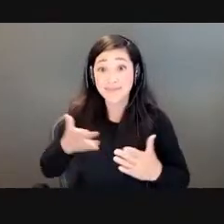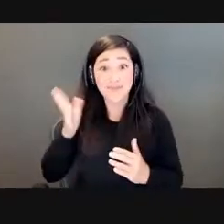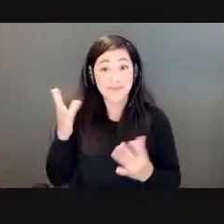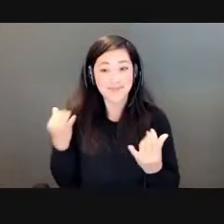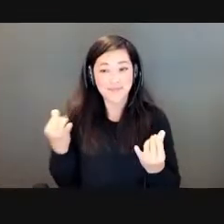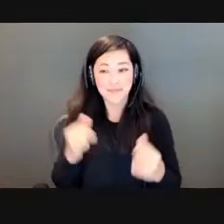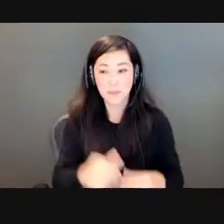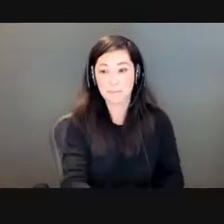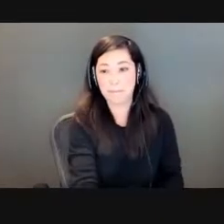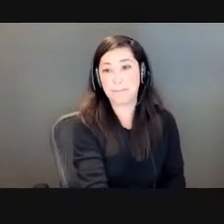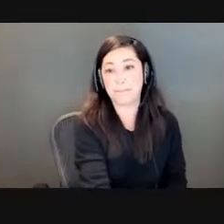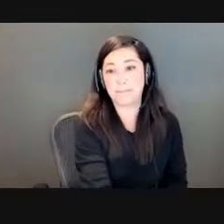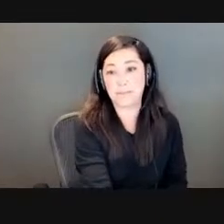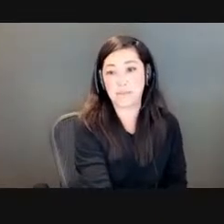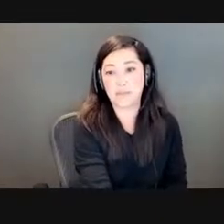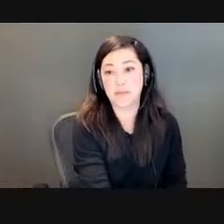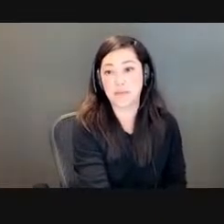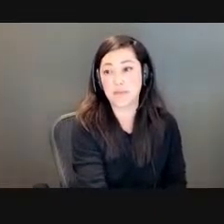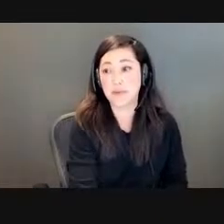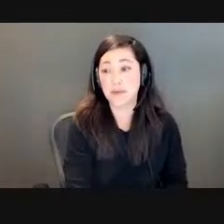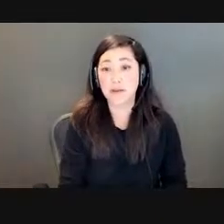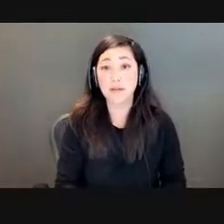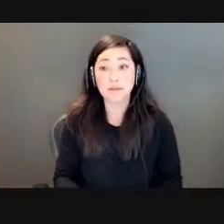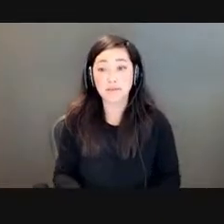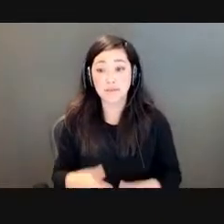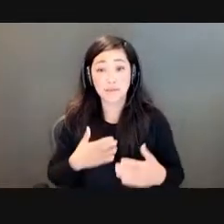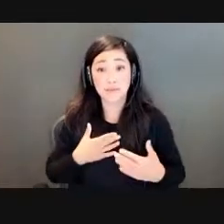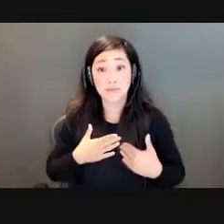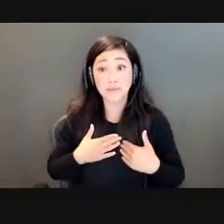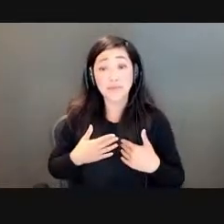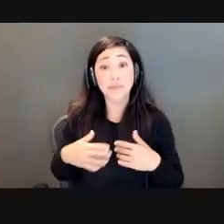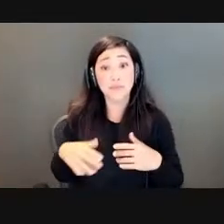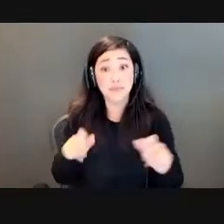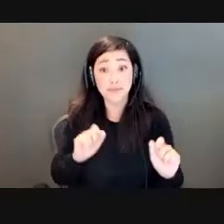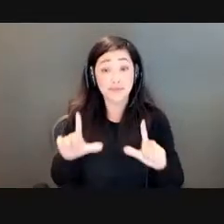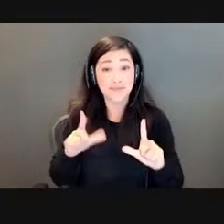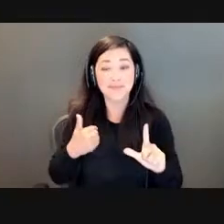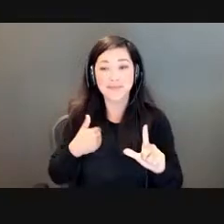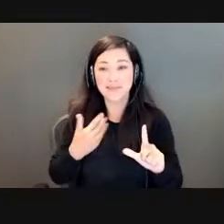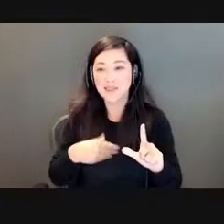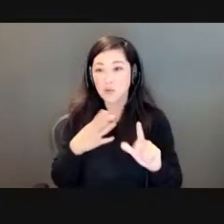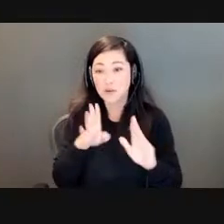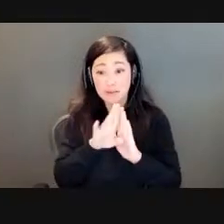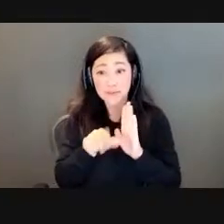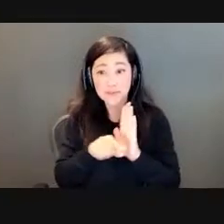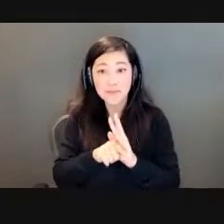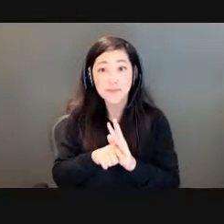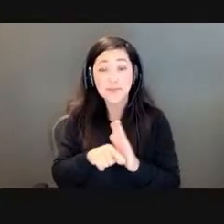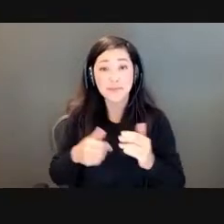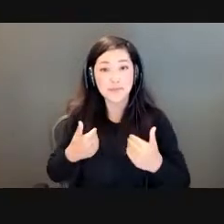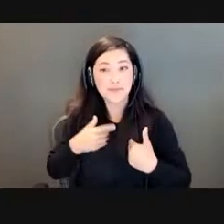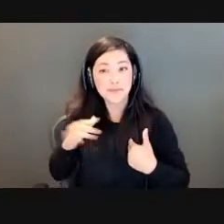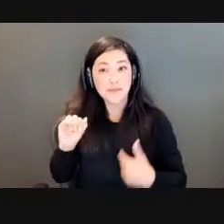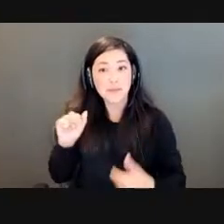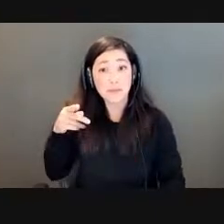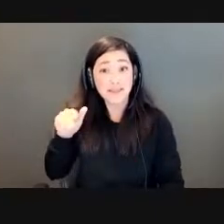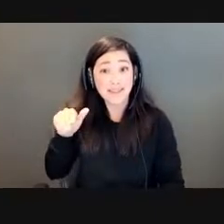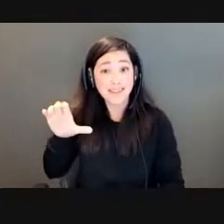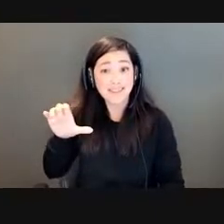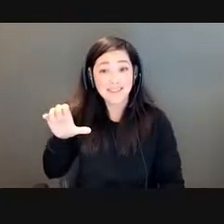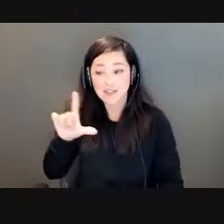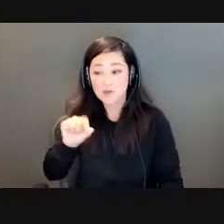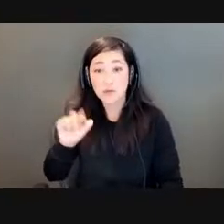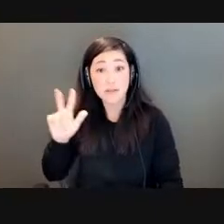today. My slides have a white background. The Parks Accessibility Conference 23 logo is